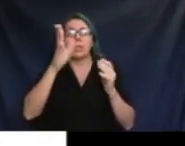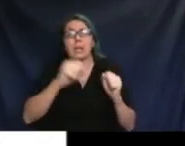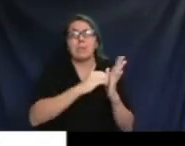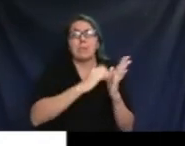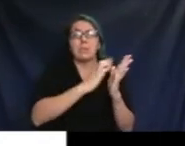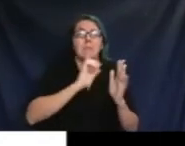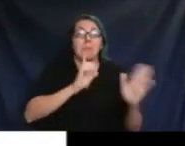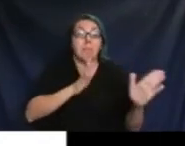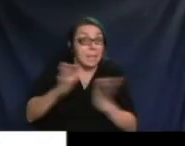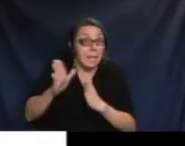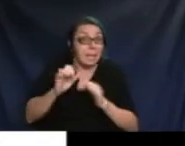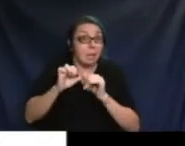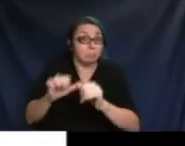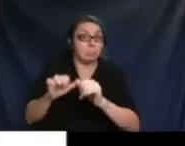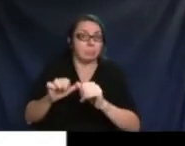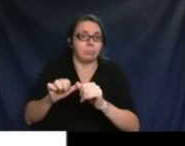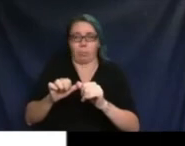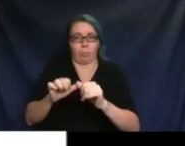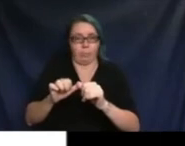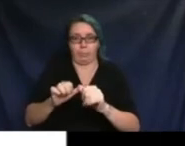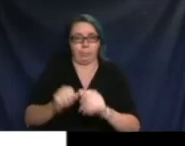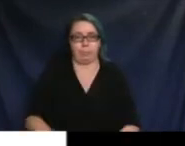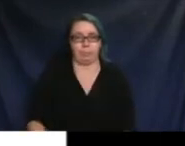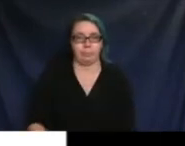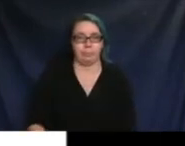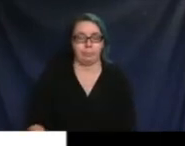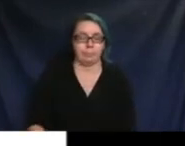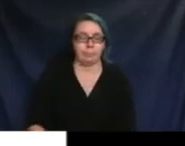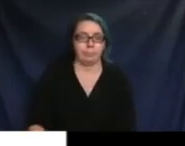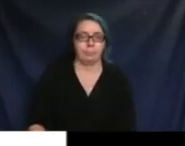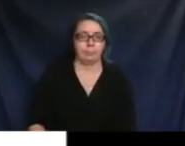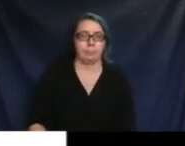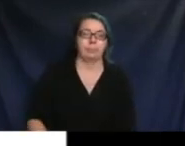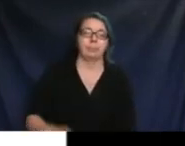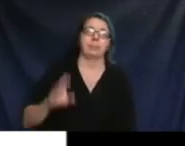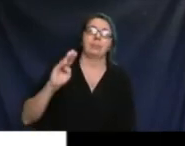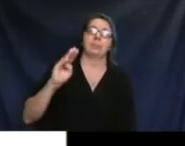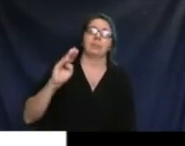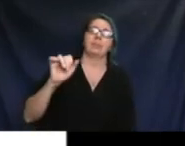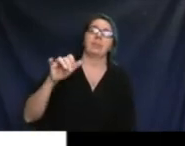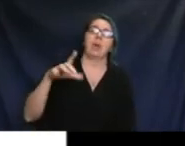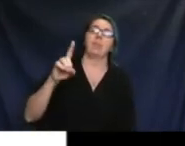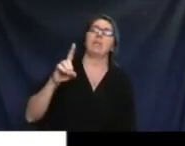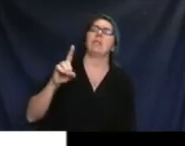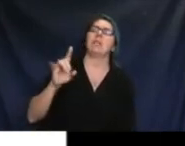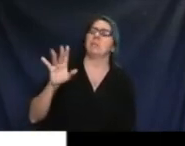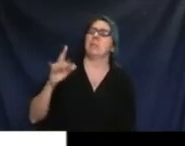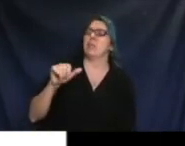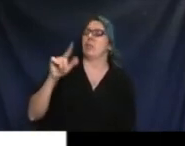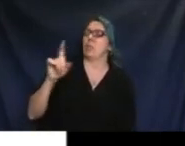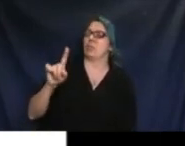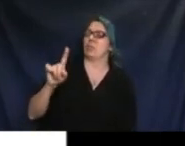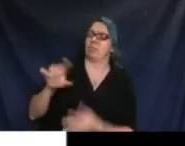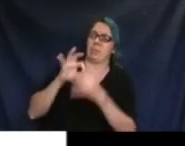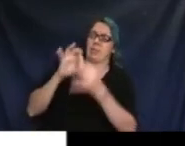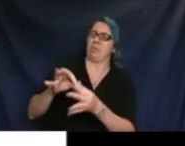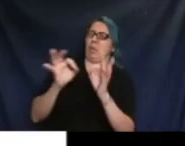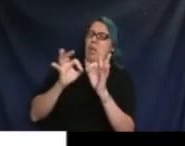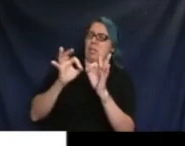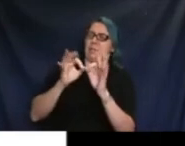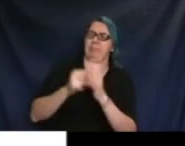marketing and PR, about the costs associated with the project. So someone's asking marketing and